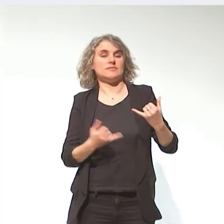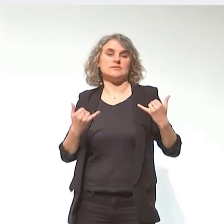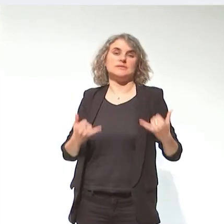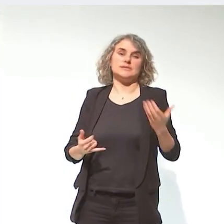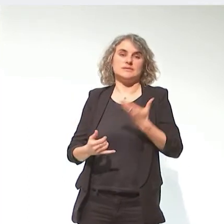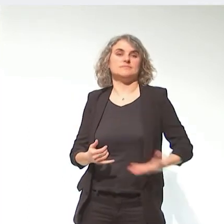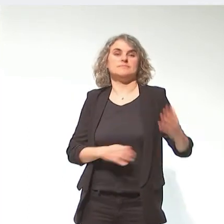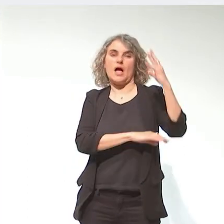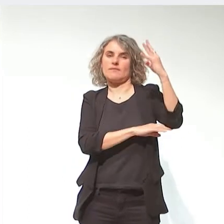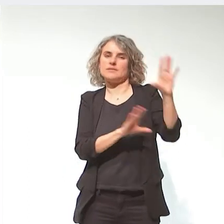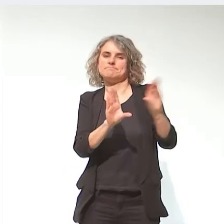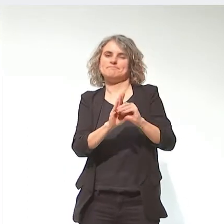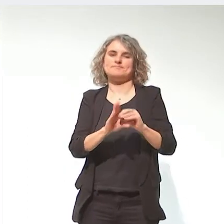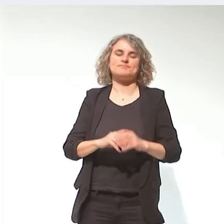And